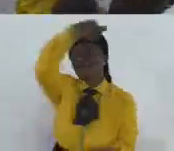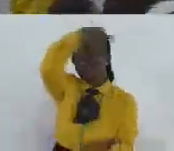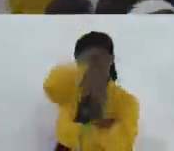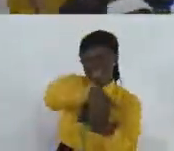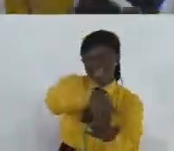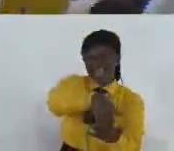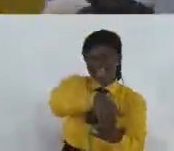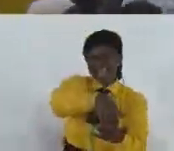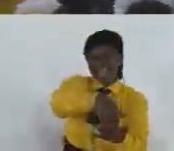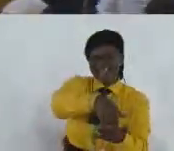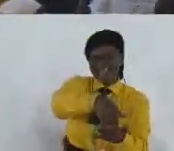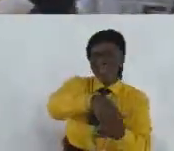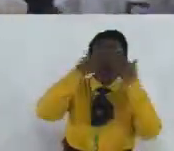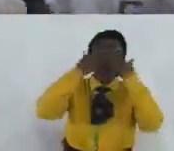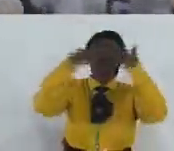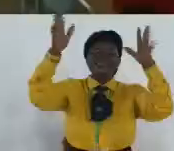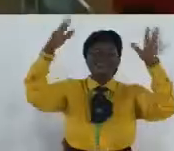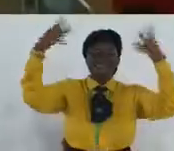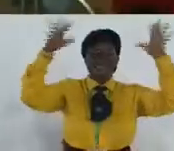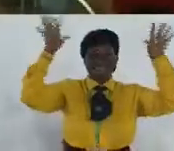born